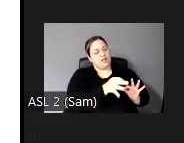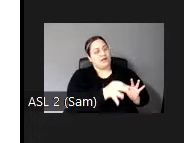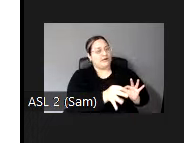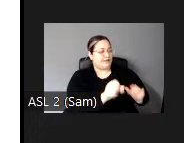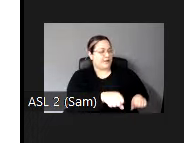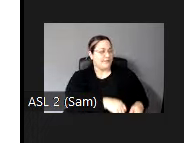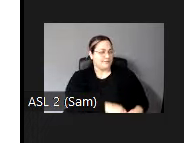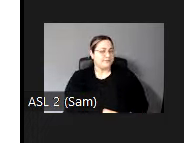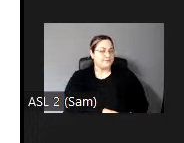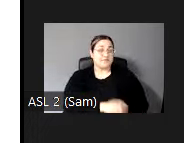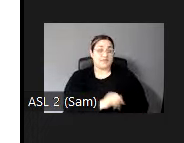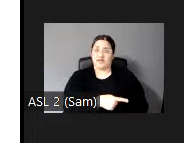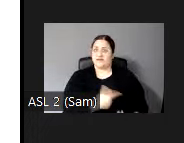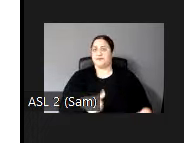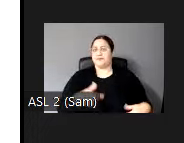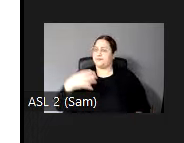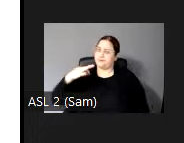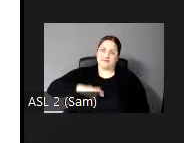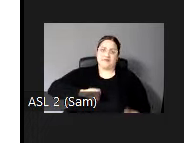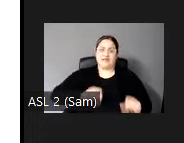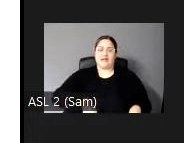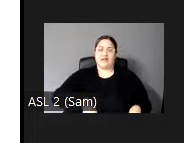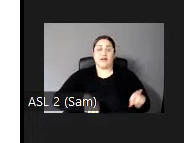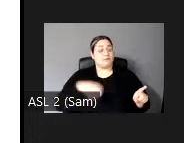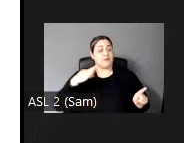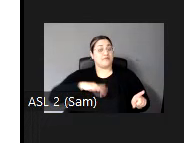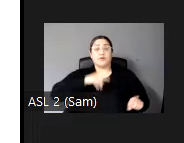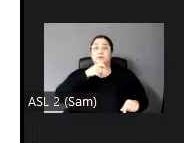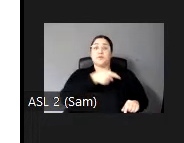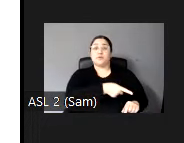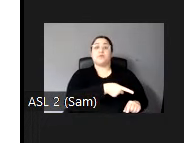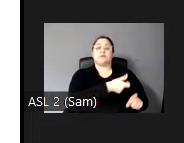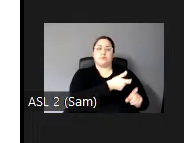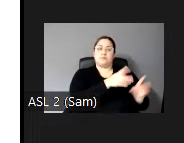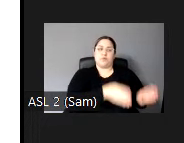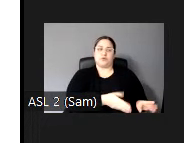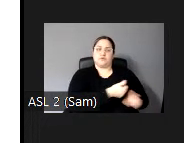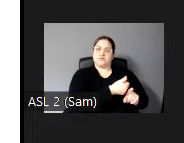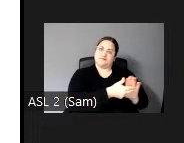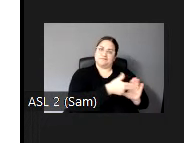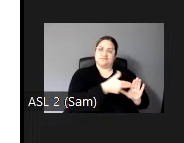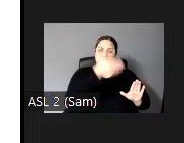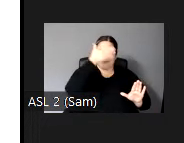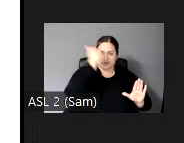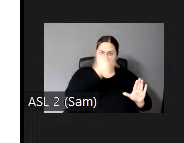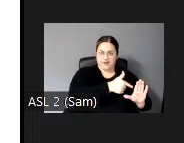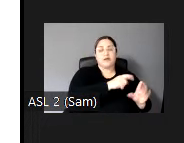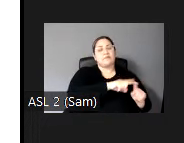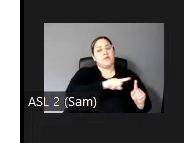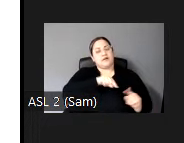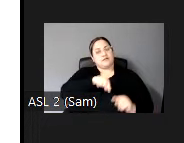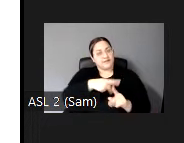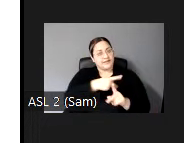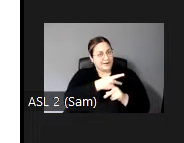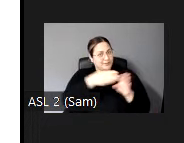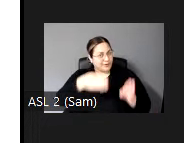only on the people living with dementia, but on the healthcare system as a whole. So again,